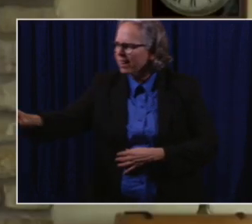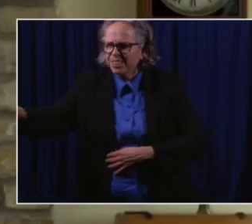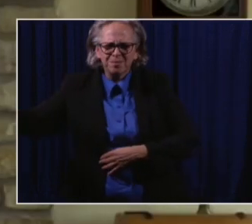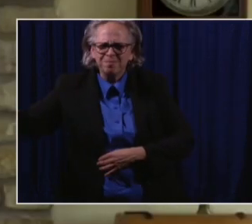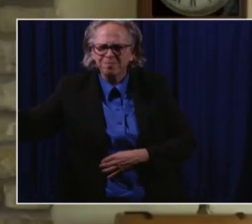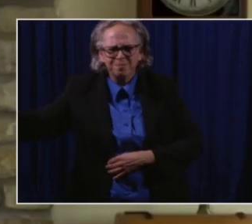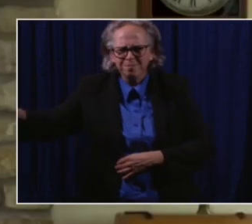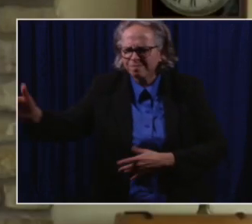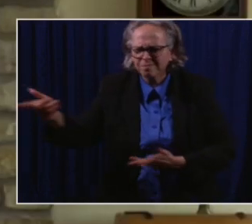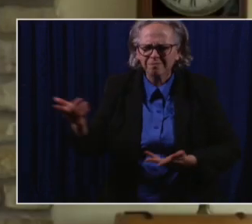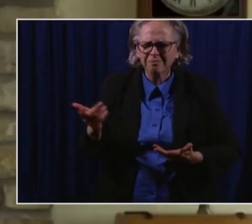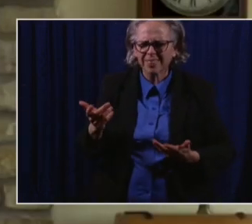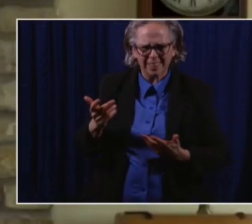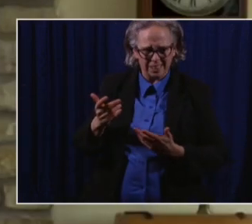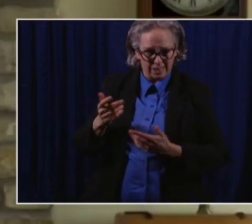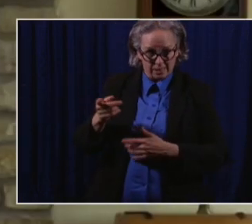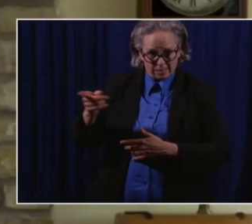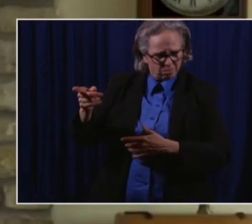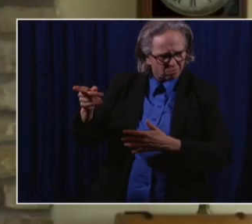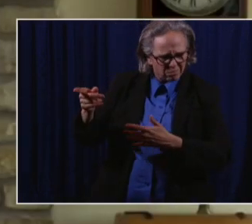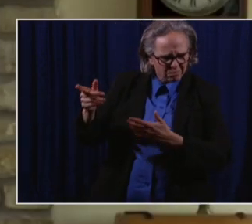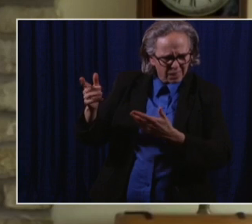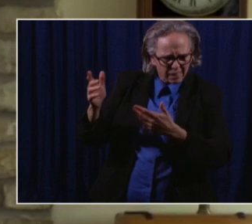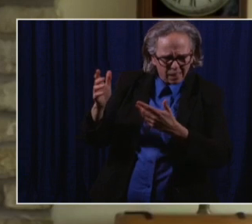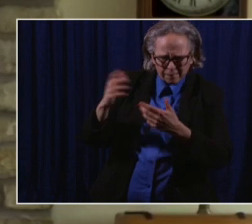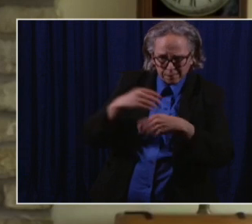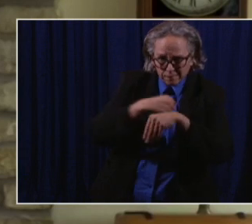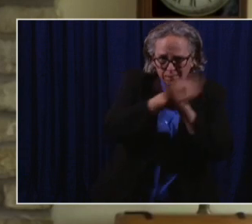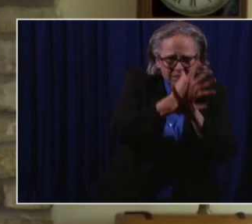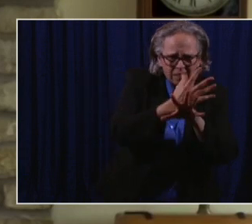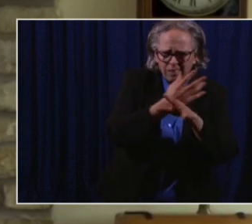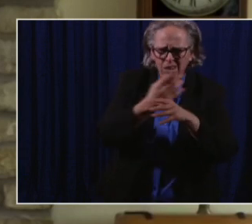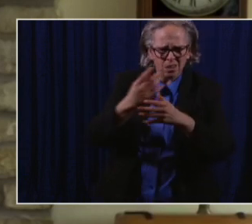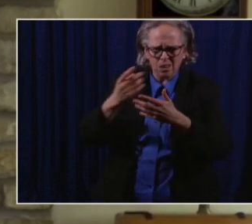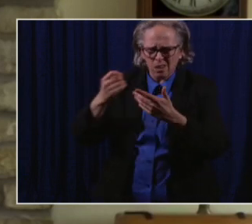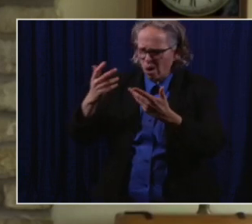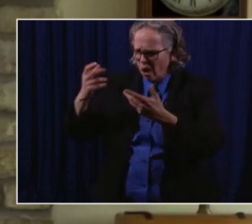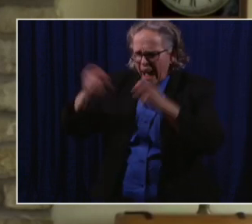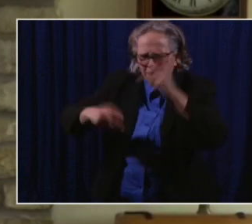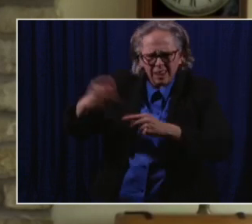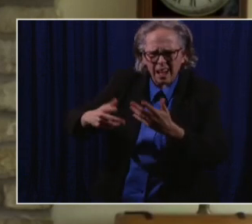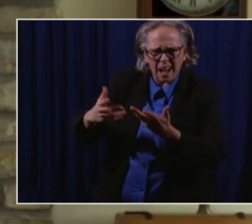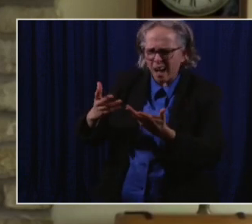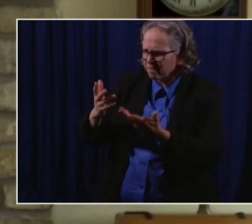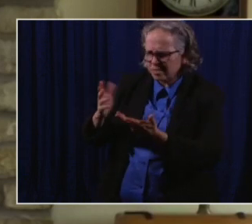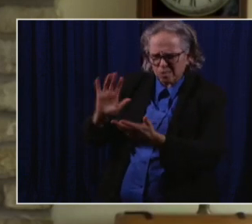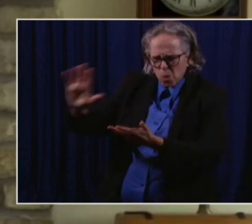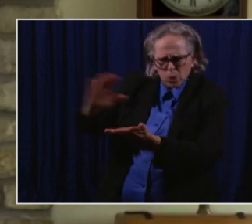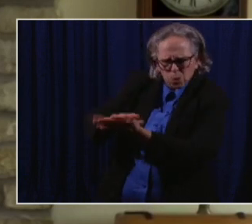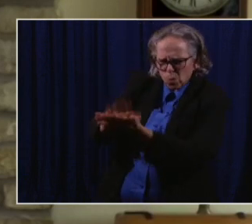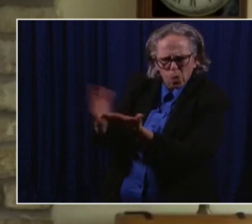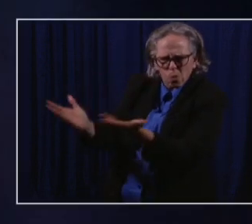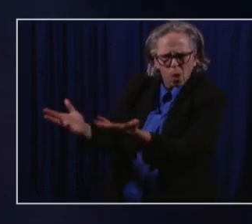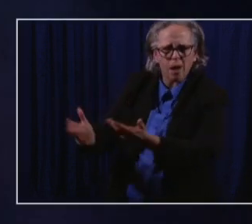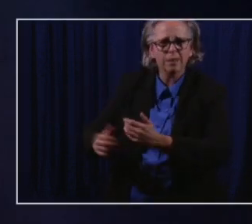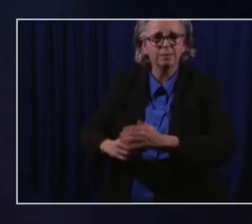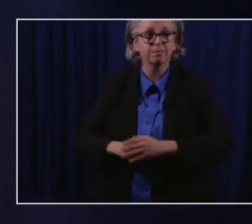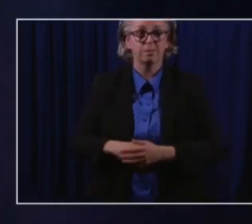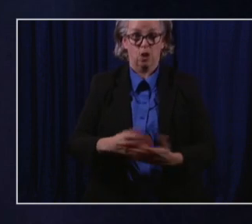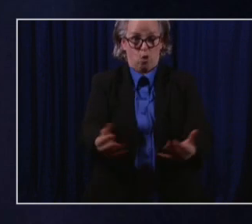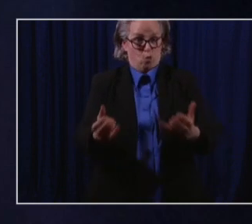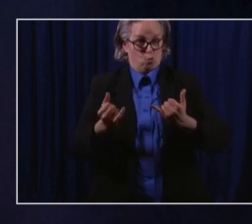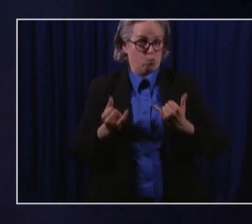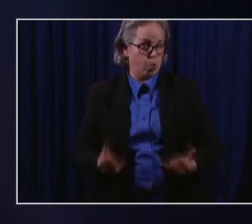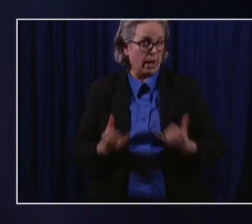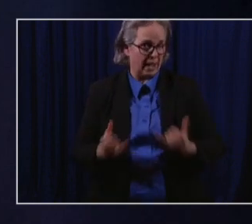you 100% virtual, or you have some in class, or how does that work? So currently we